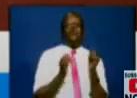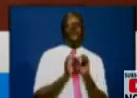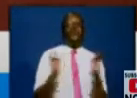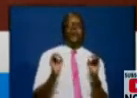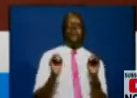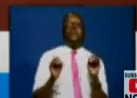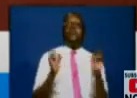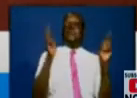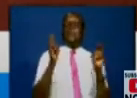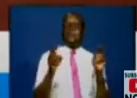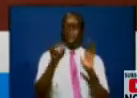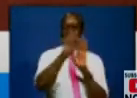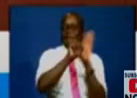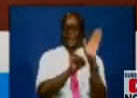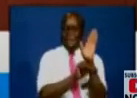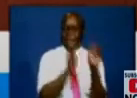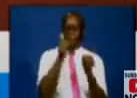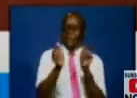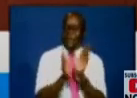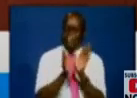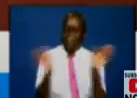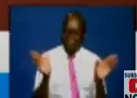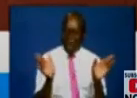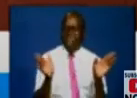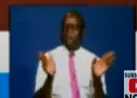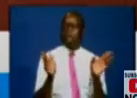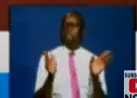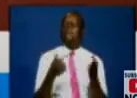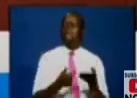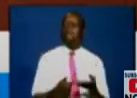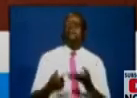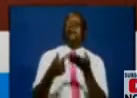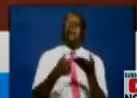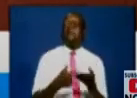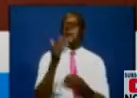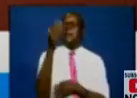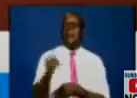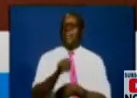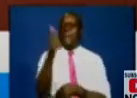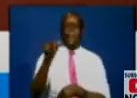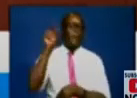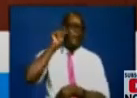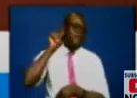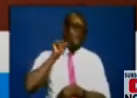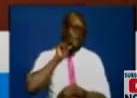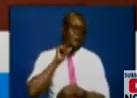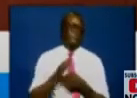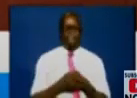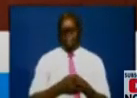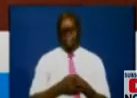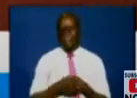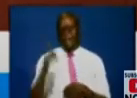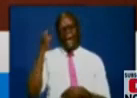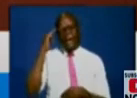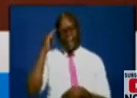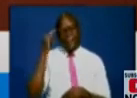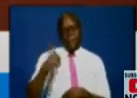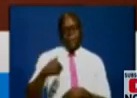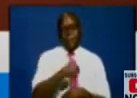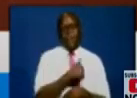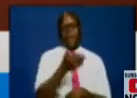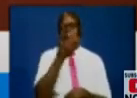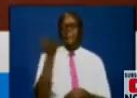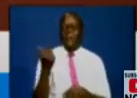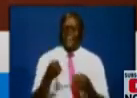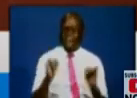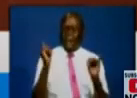subject matter who has already been publicly persecuted by the other gender. And I think we should really